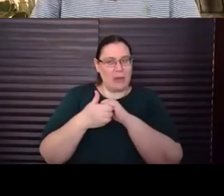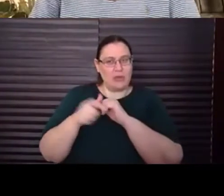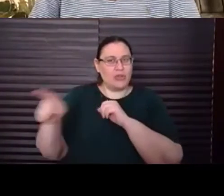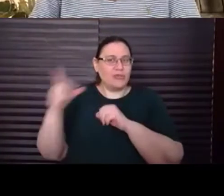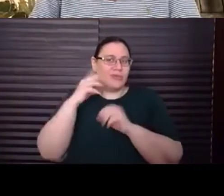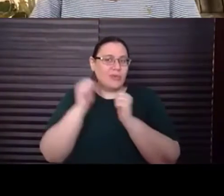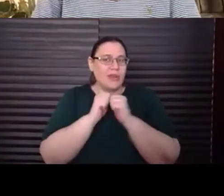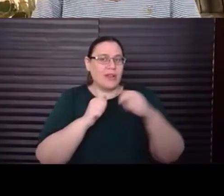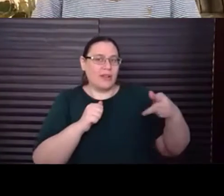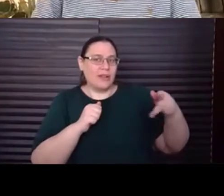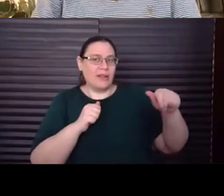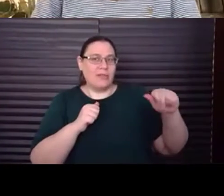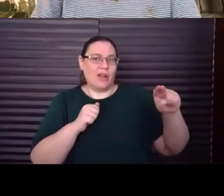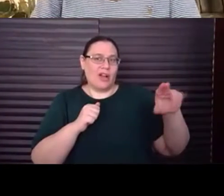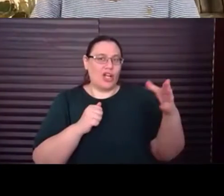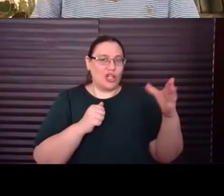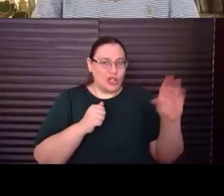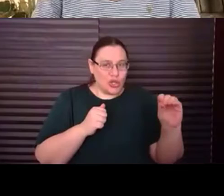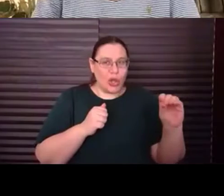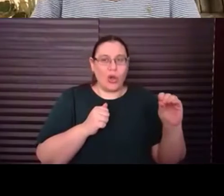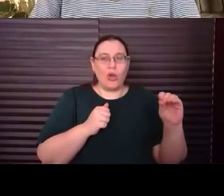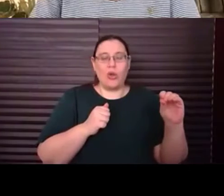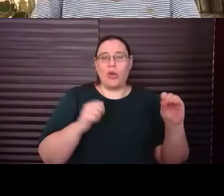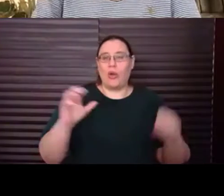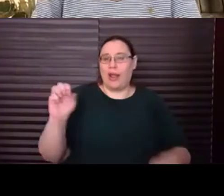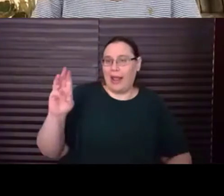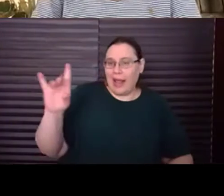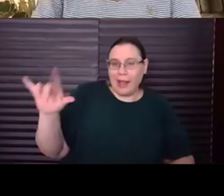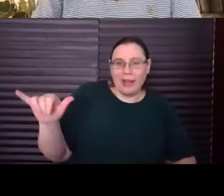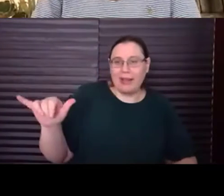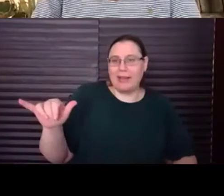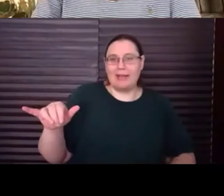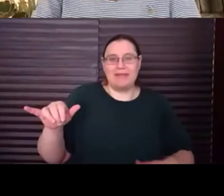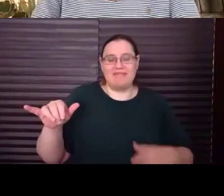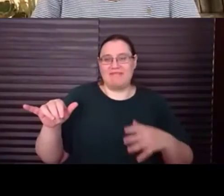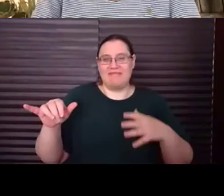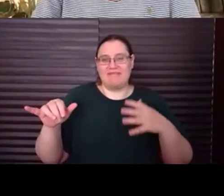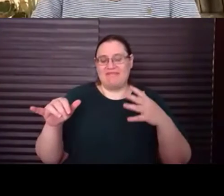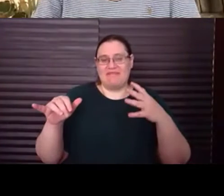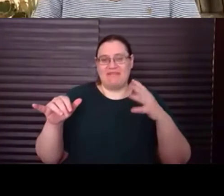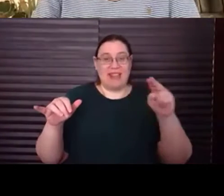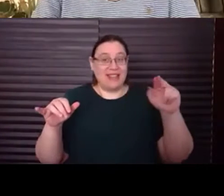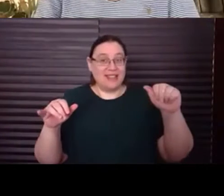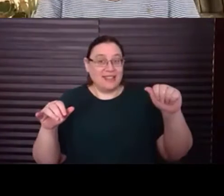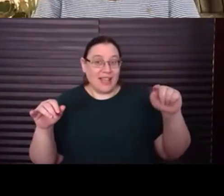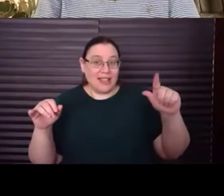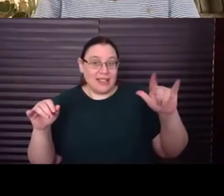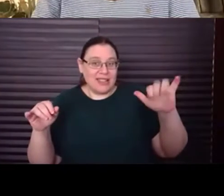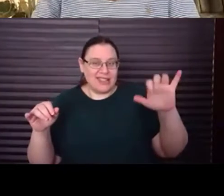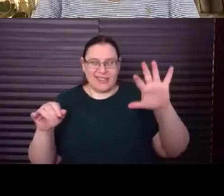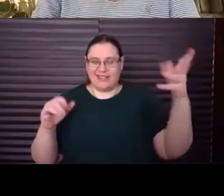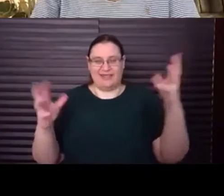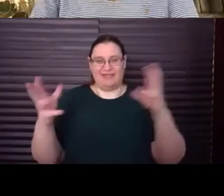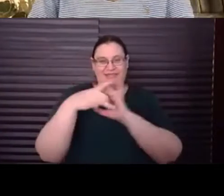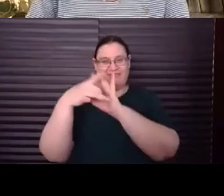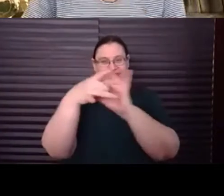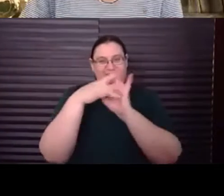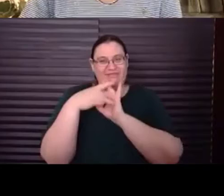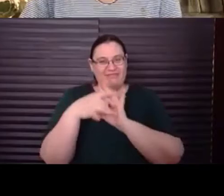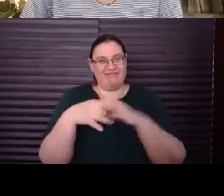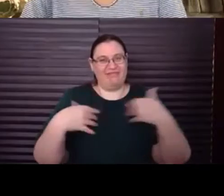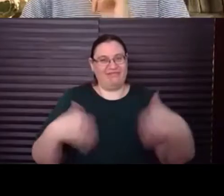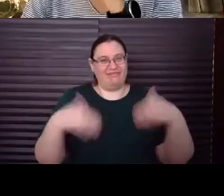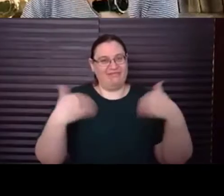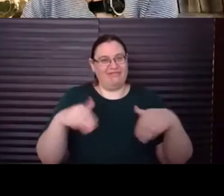you had with Pancho and Emily and that Natalie was also part of it. You know,